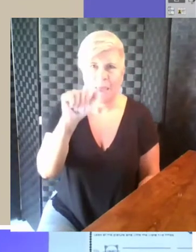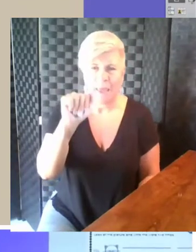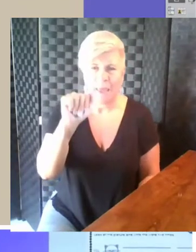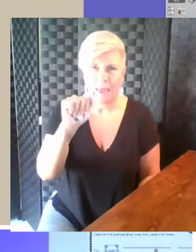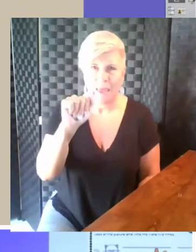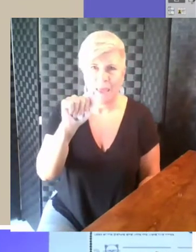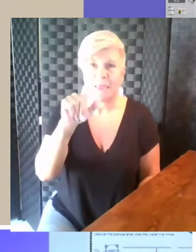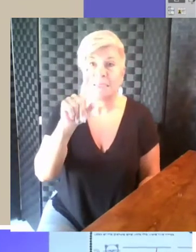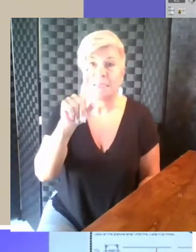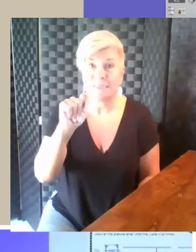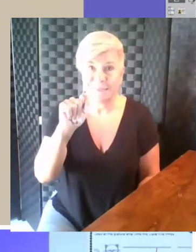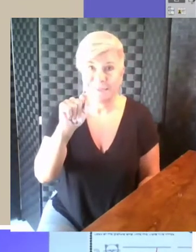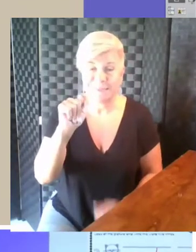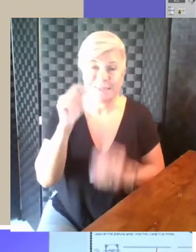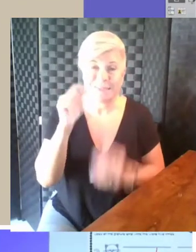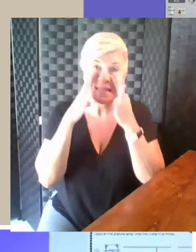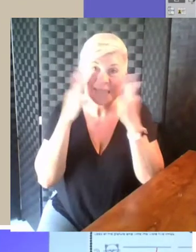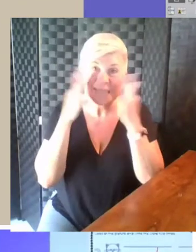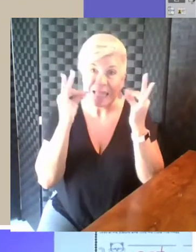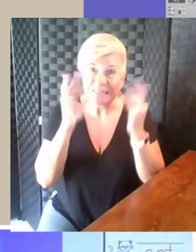a, t.